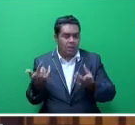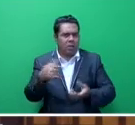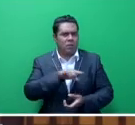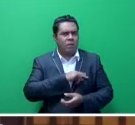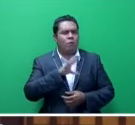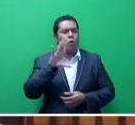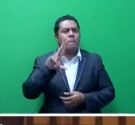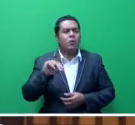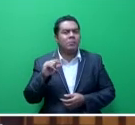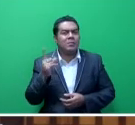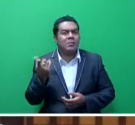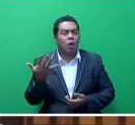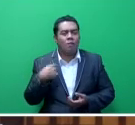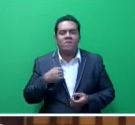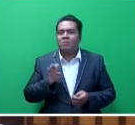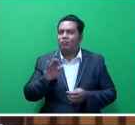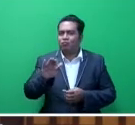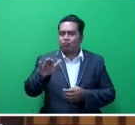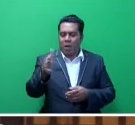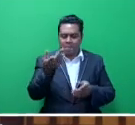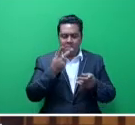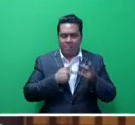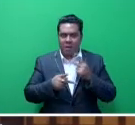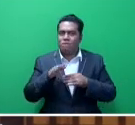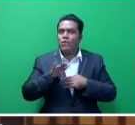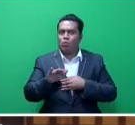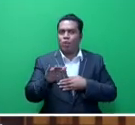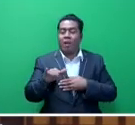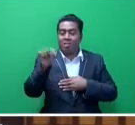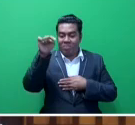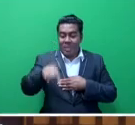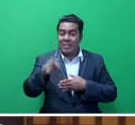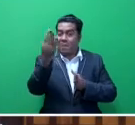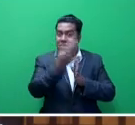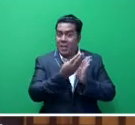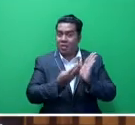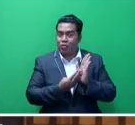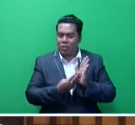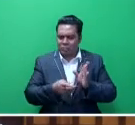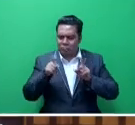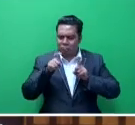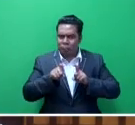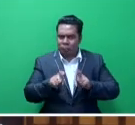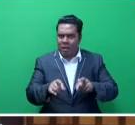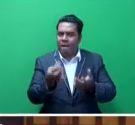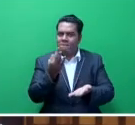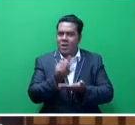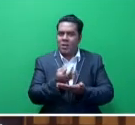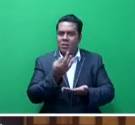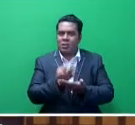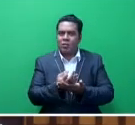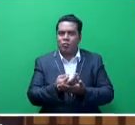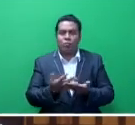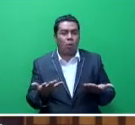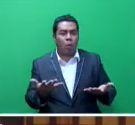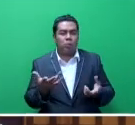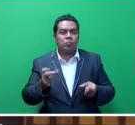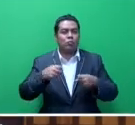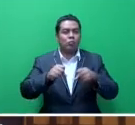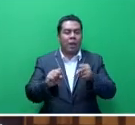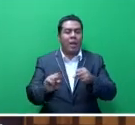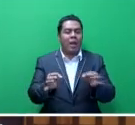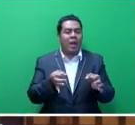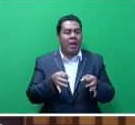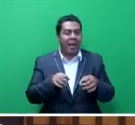possibilities of a post-pandemic future. This budget, Mr. Speaker, sir, maintains financial prudence and socio-economic